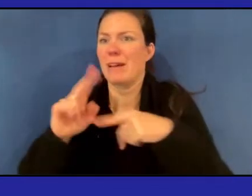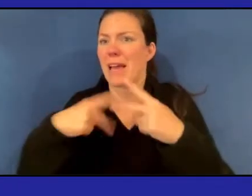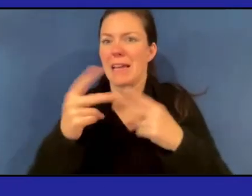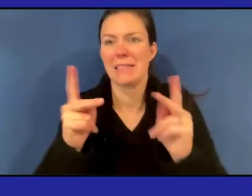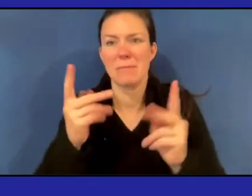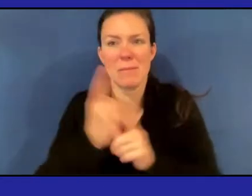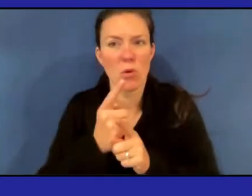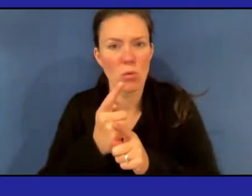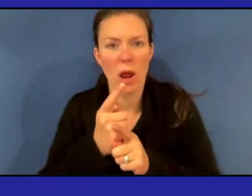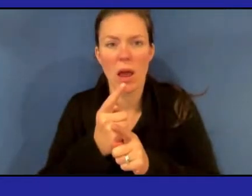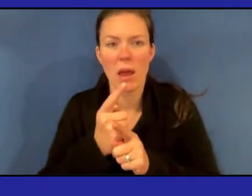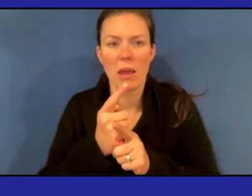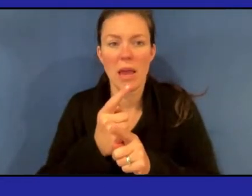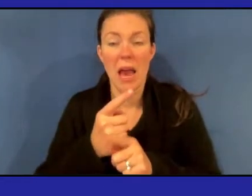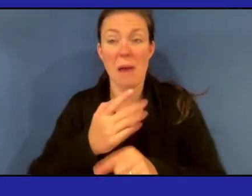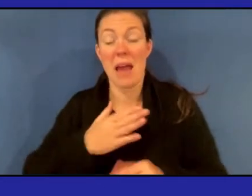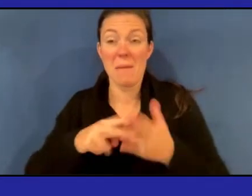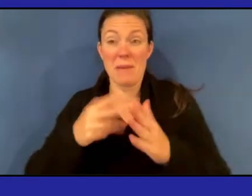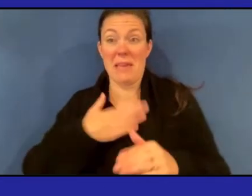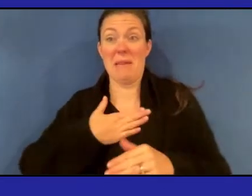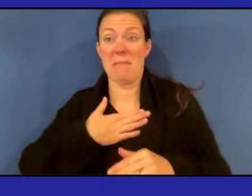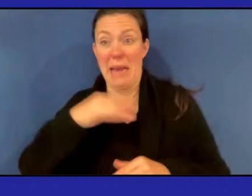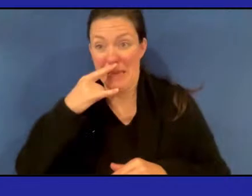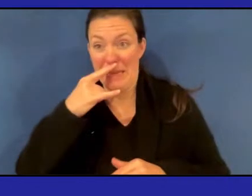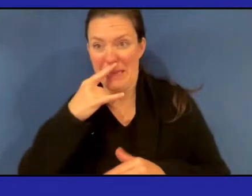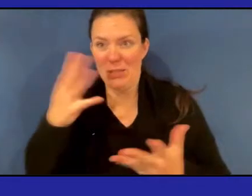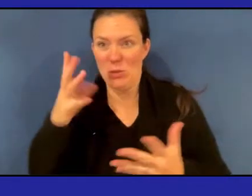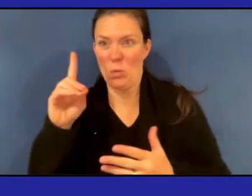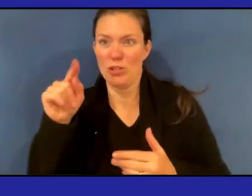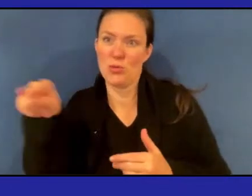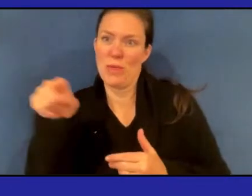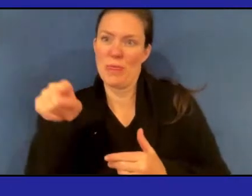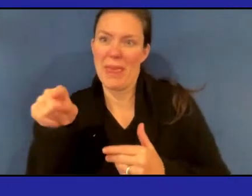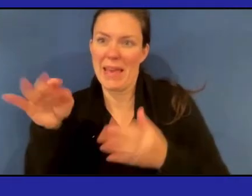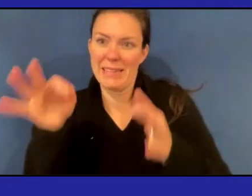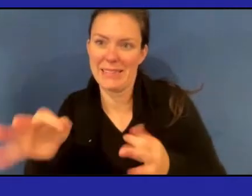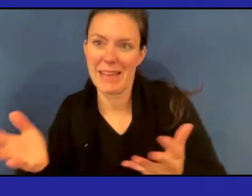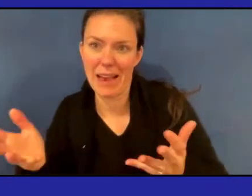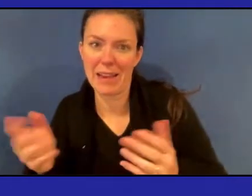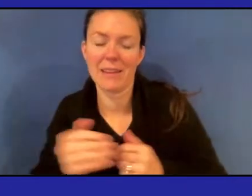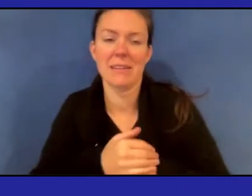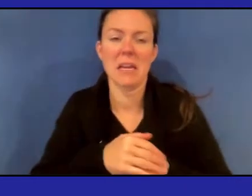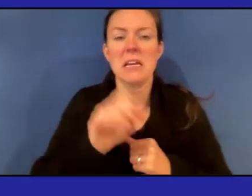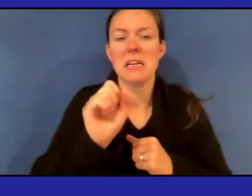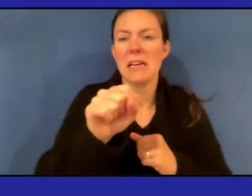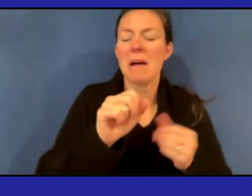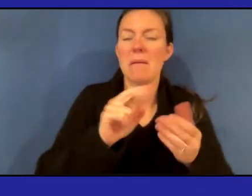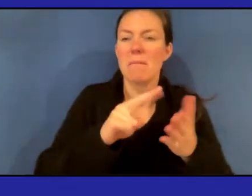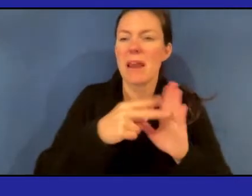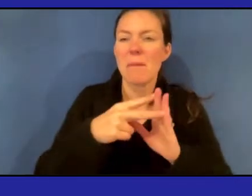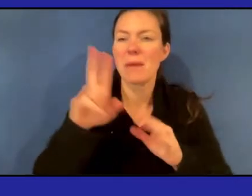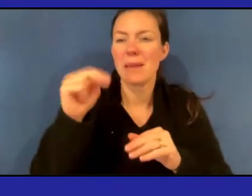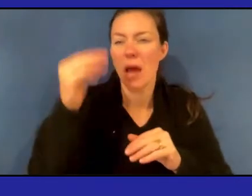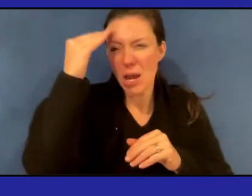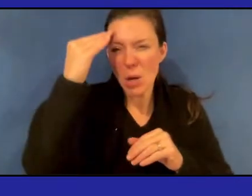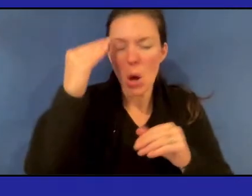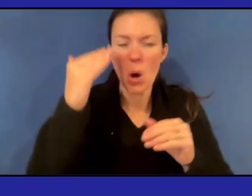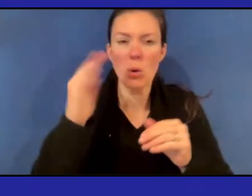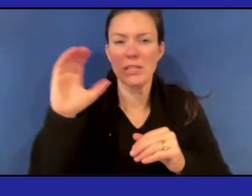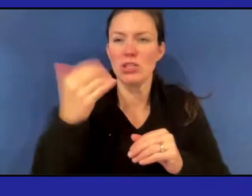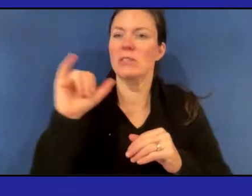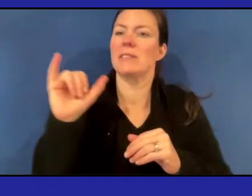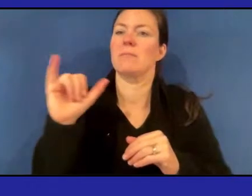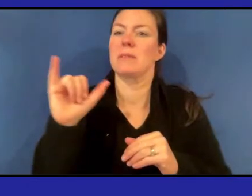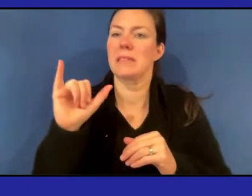my children pick? Right, but I'm saying it may not be that it, like when I hear unknown, it implies like someone just didn't